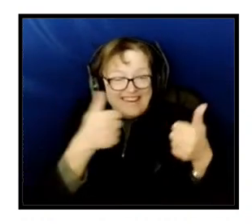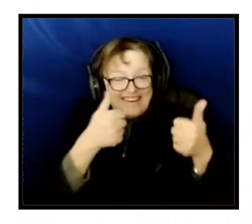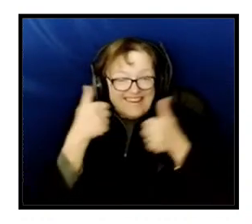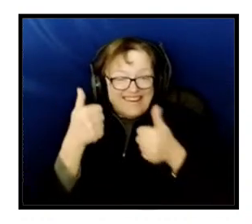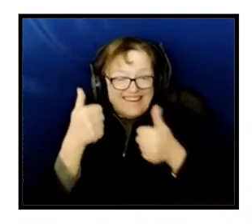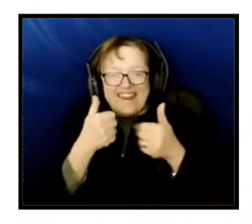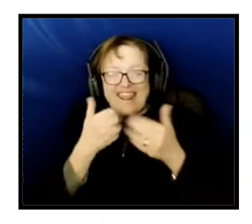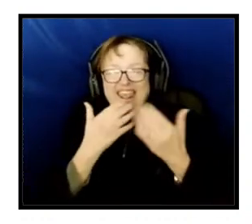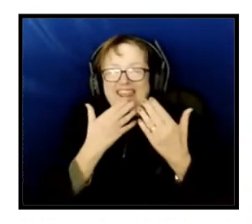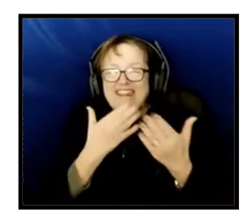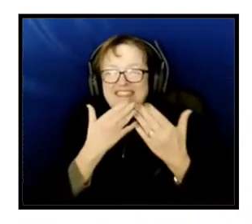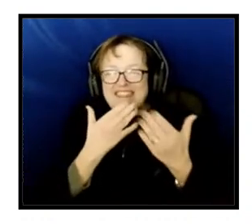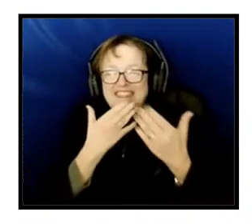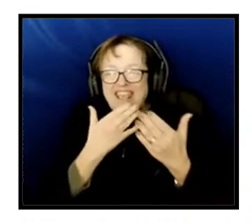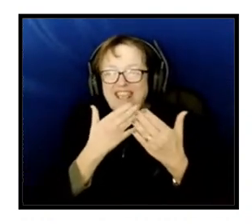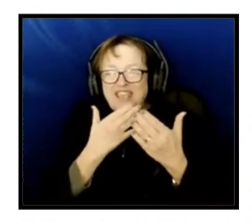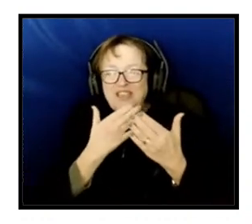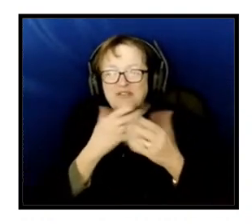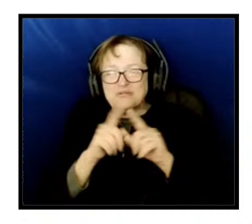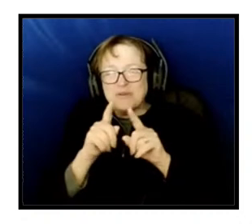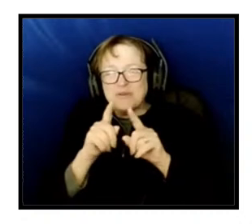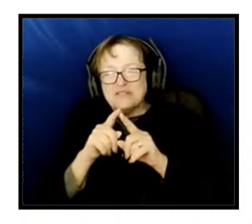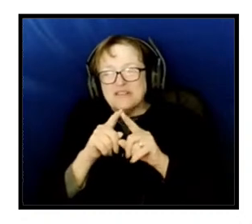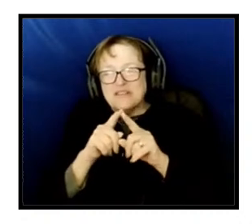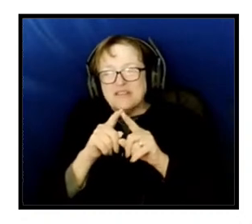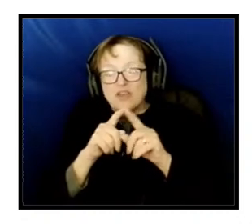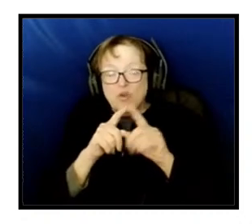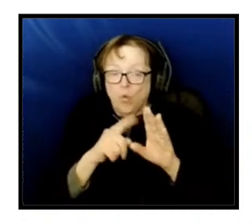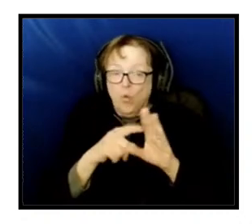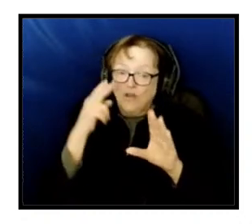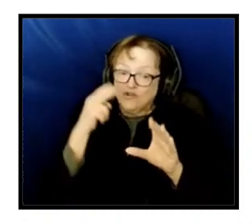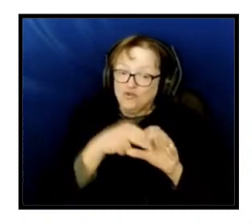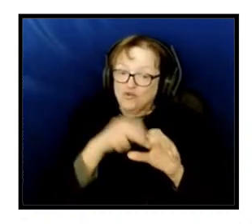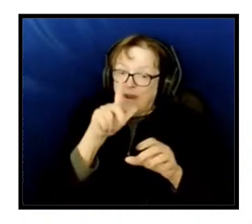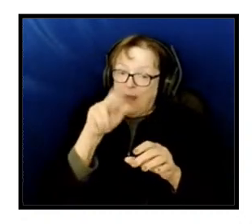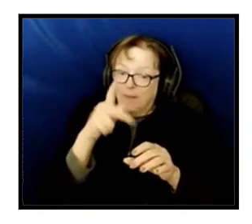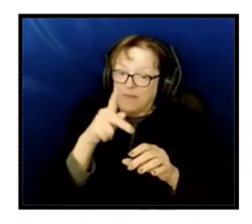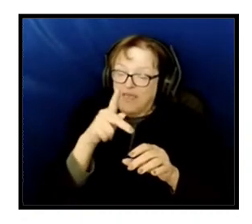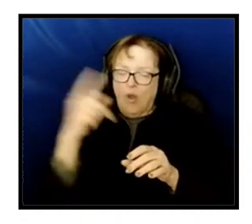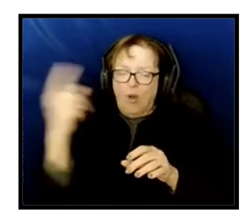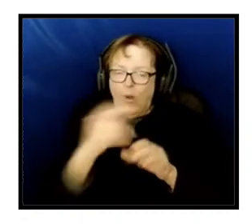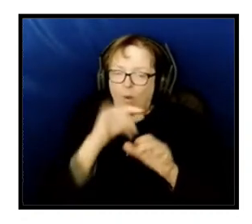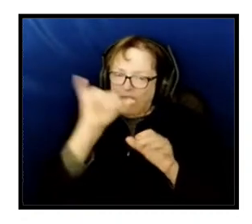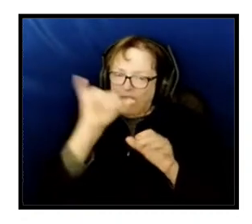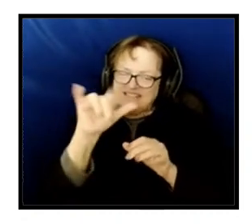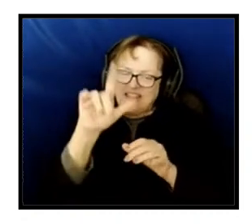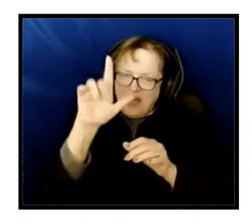And thank you, as we always say, once LP fam, always LP fam.